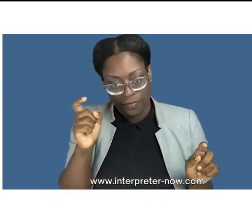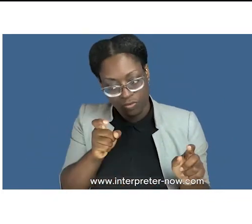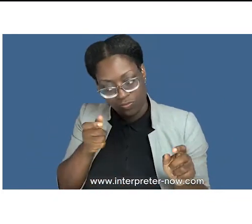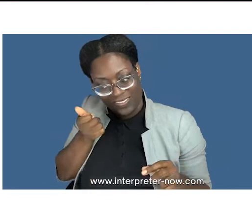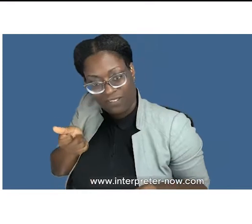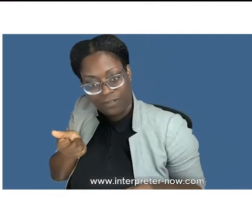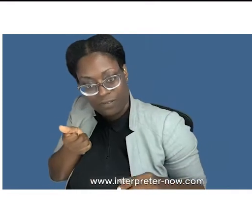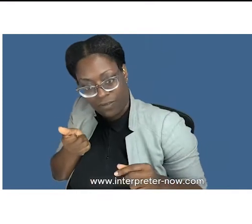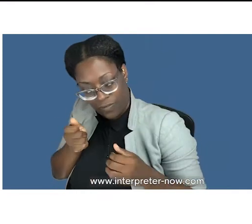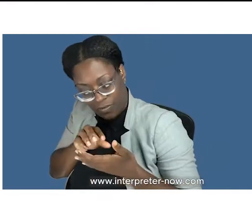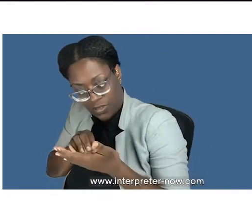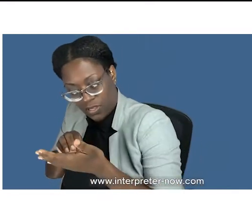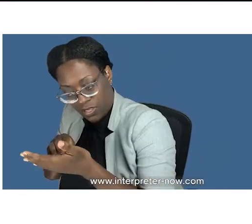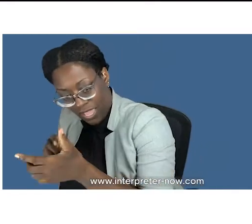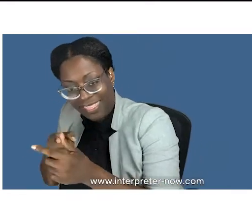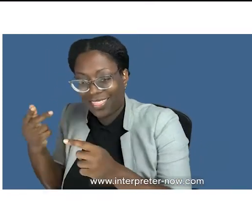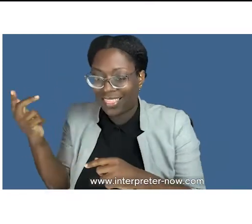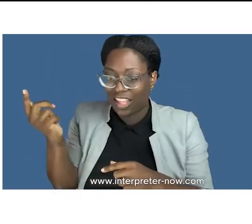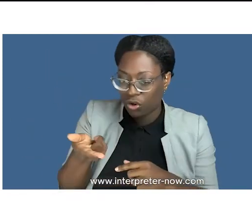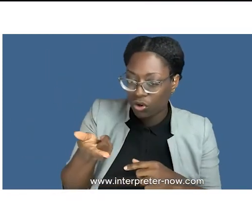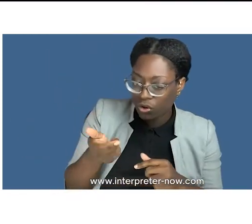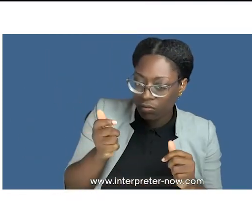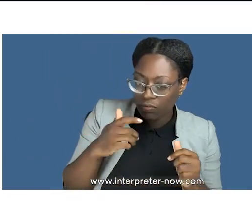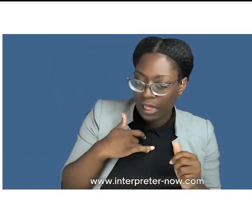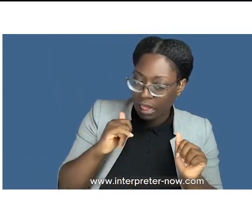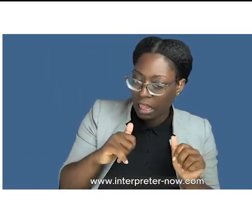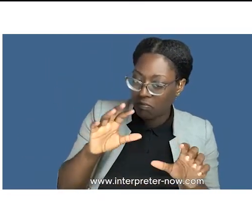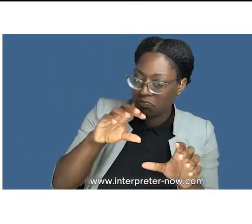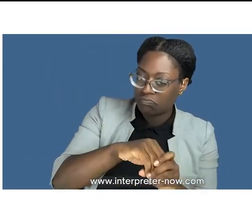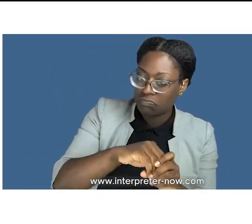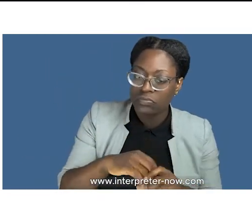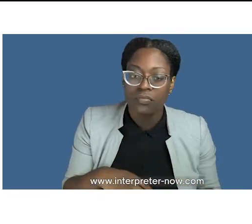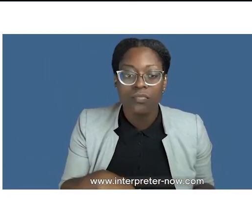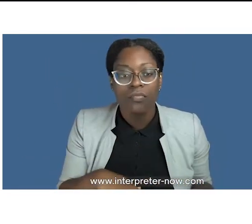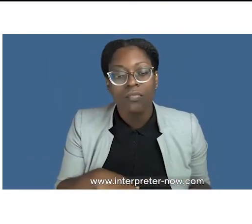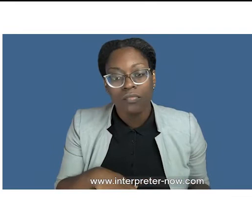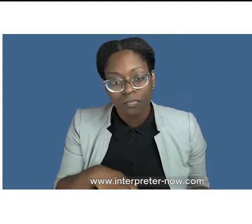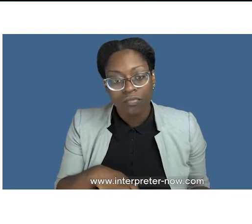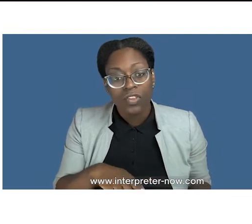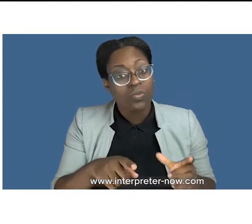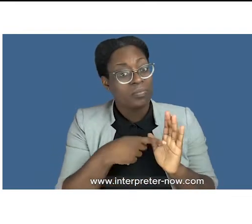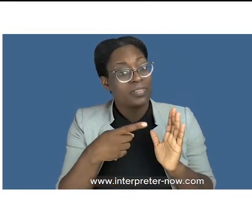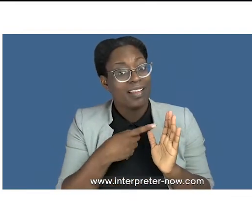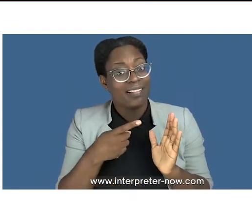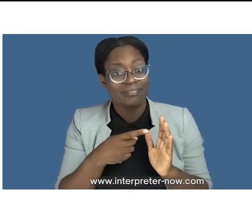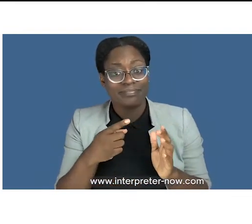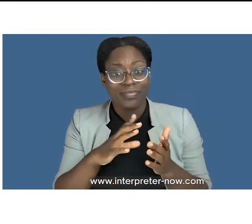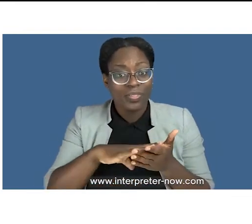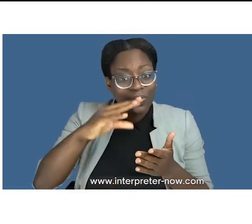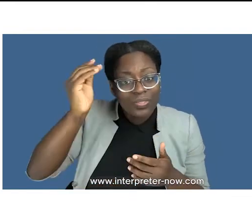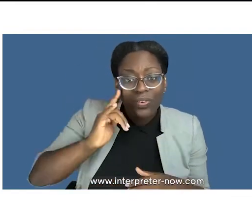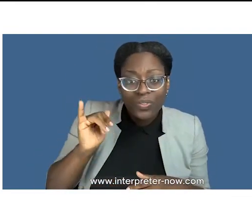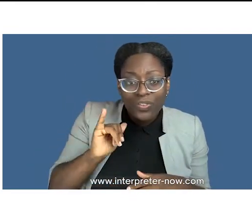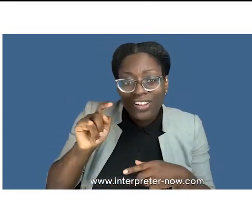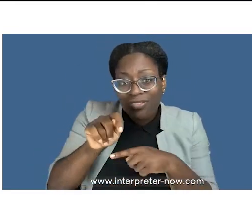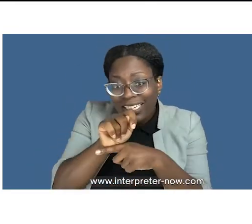are starting to work on this as a team culture, know that it's important to give people different opportunities to learn. Sometimes it's